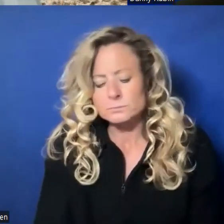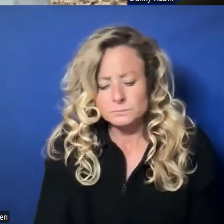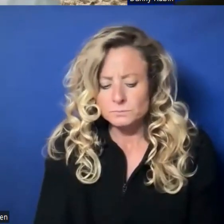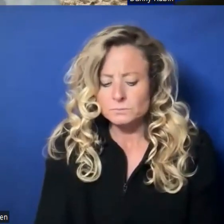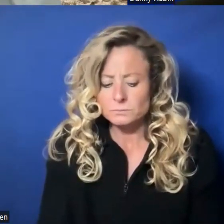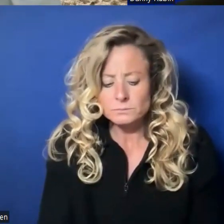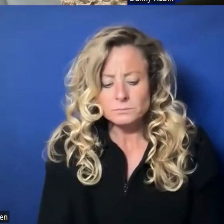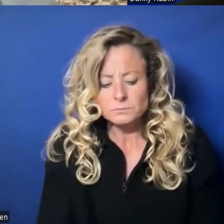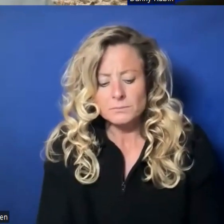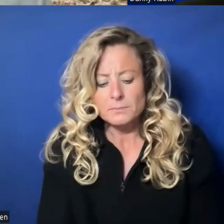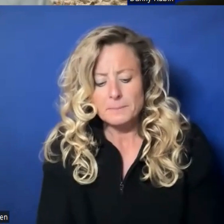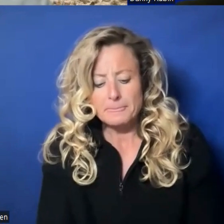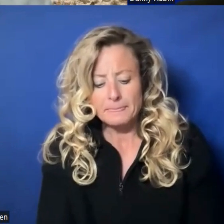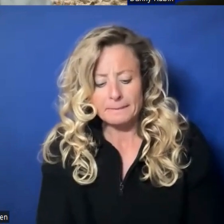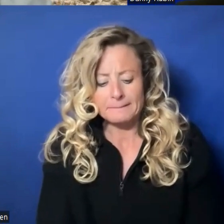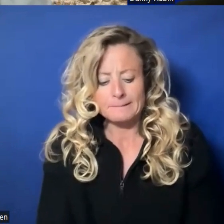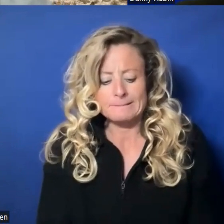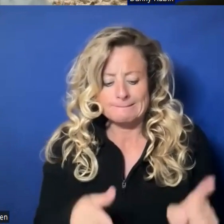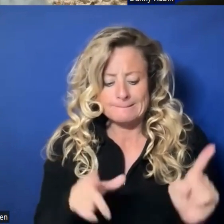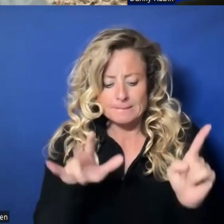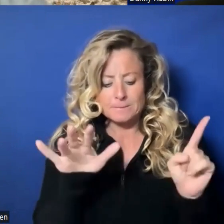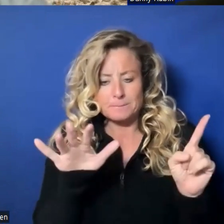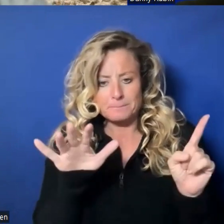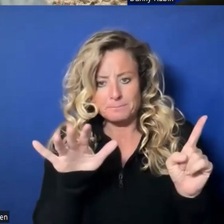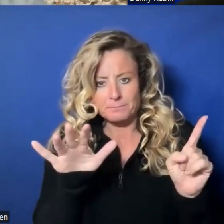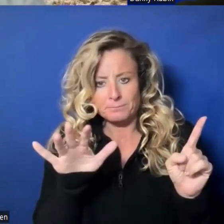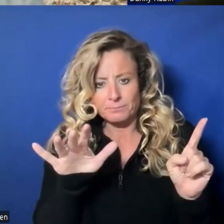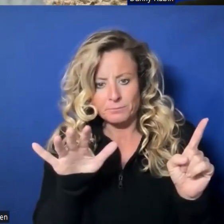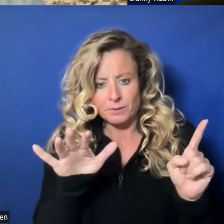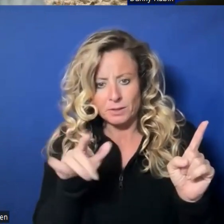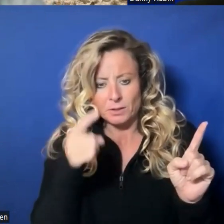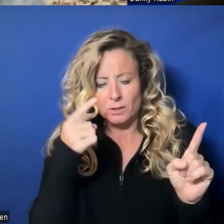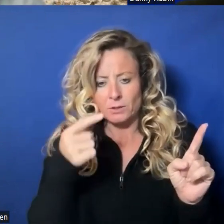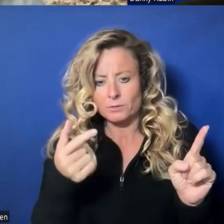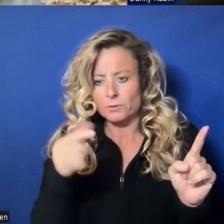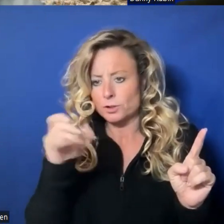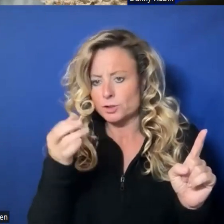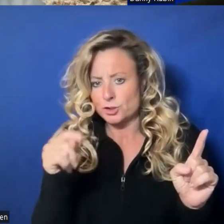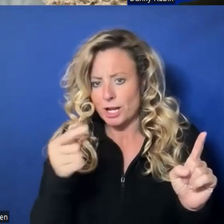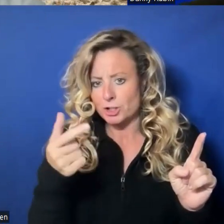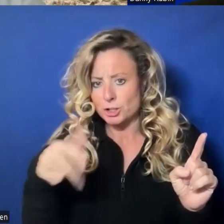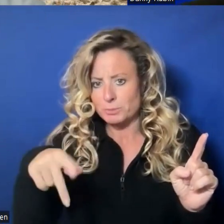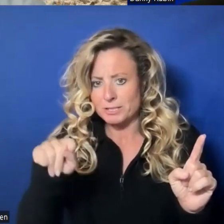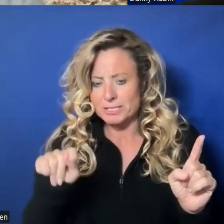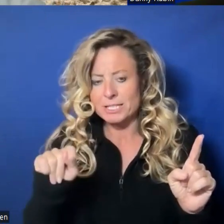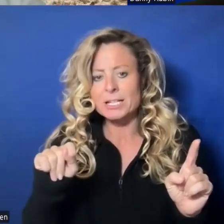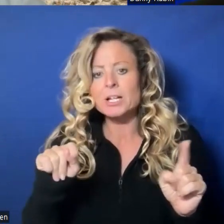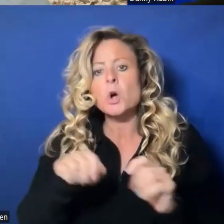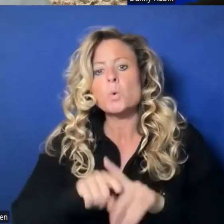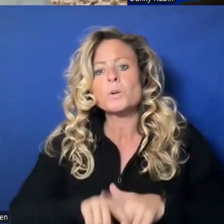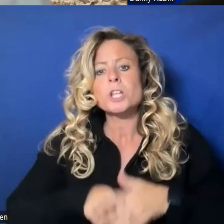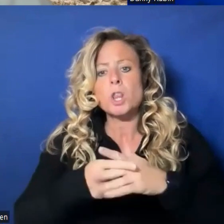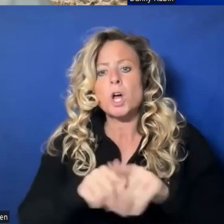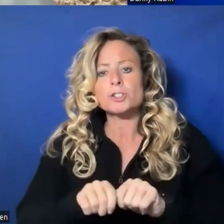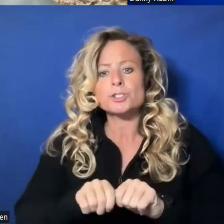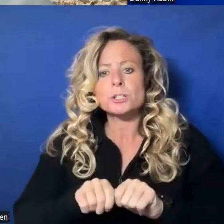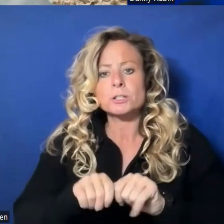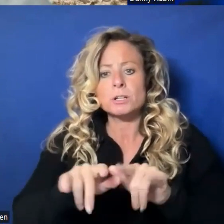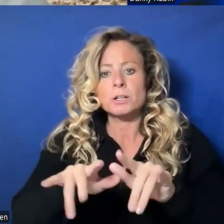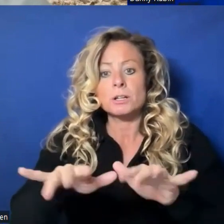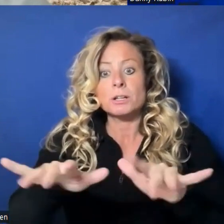in 20 days, it will be 1 year since ChatGPT was launched. Until then, I